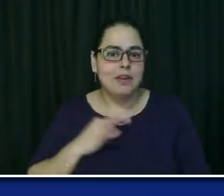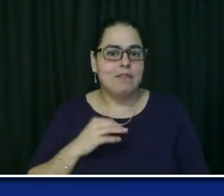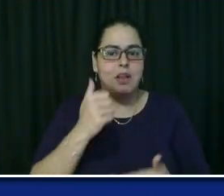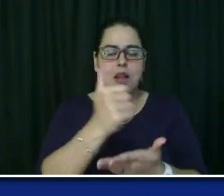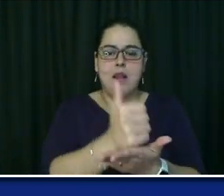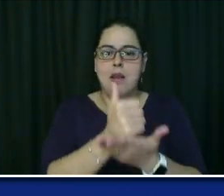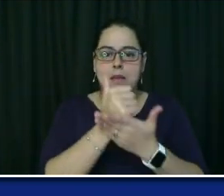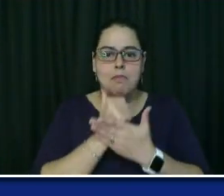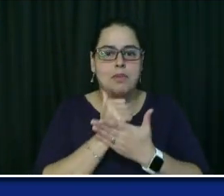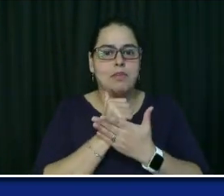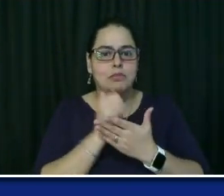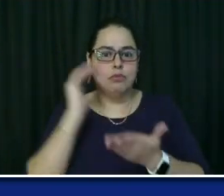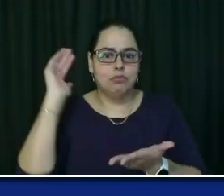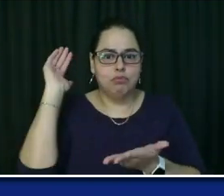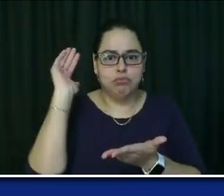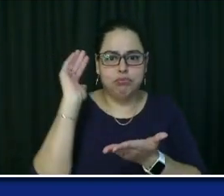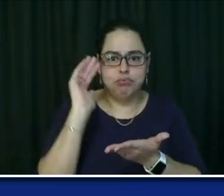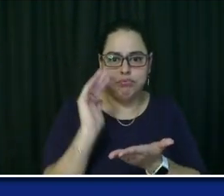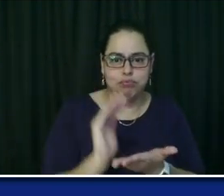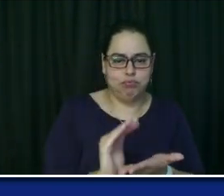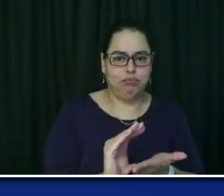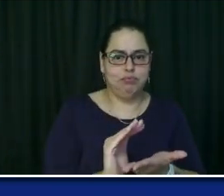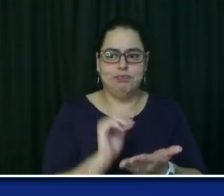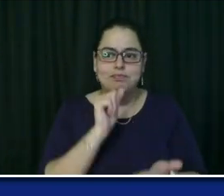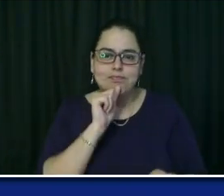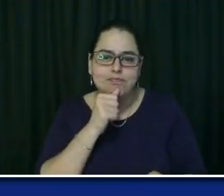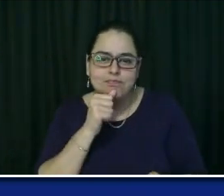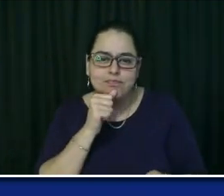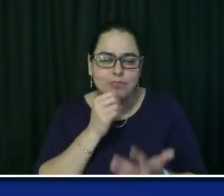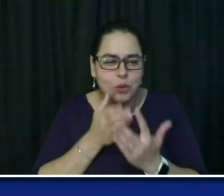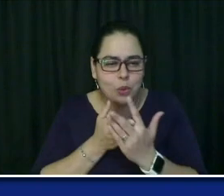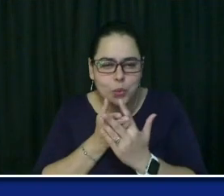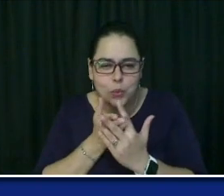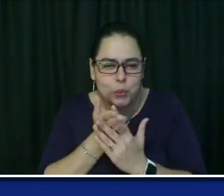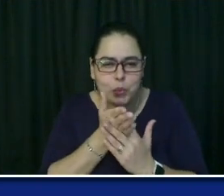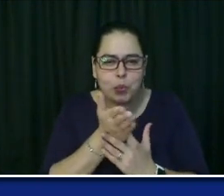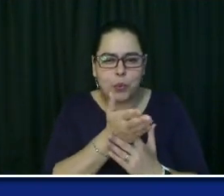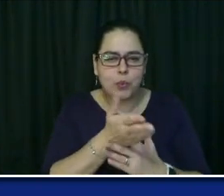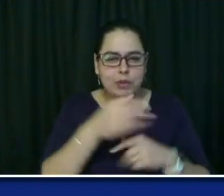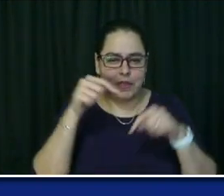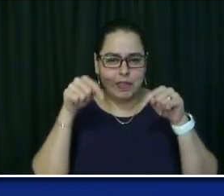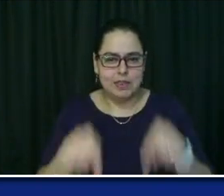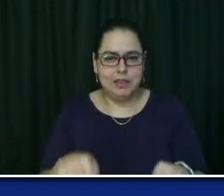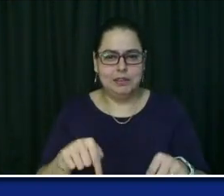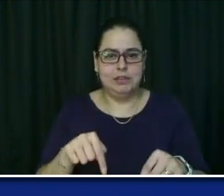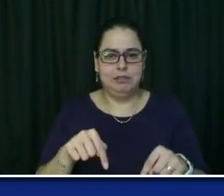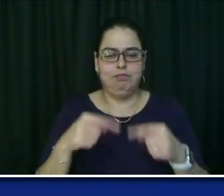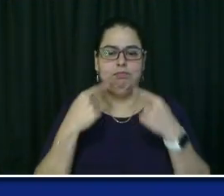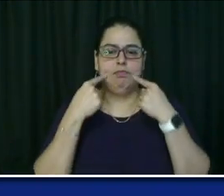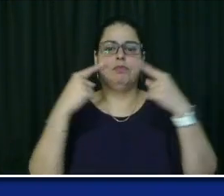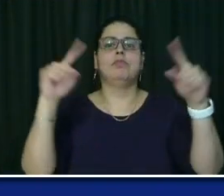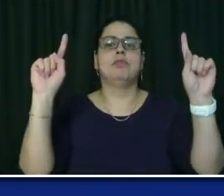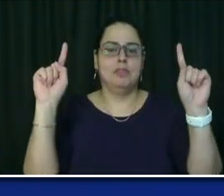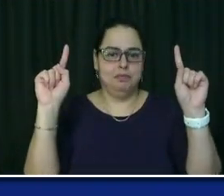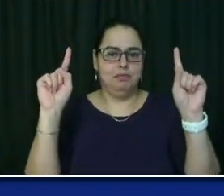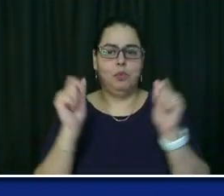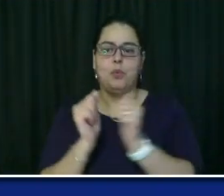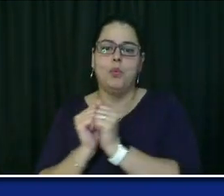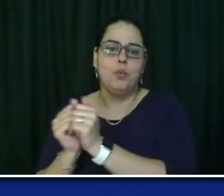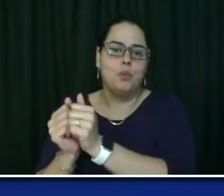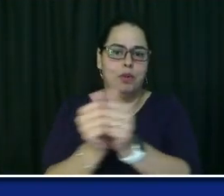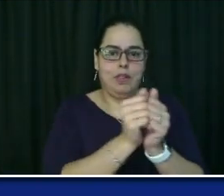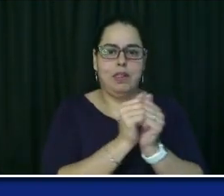getting through this together. We hope and pray that there is never another one. Thank you. Thank you for the opportunity. Thank you very much, my friend. Yes, sir.